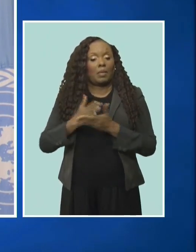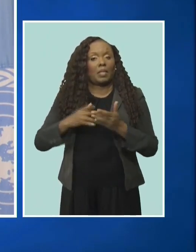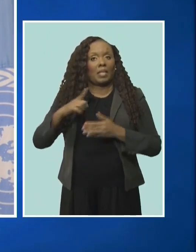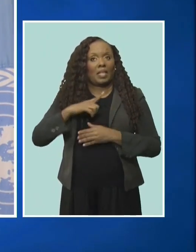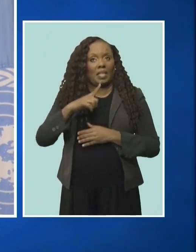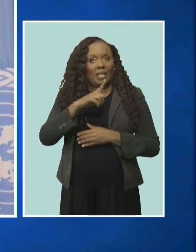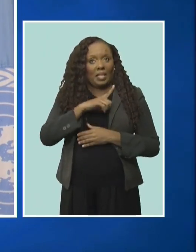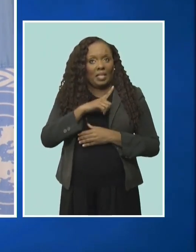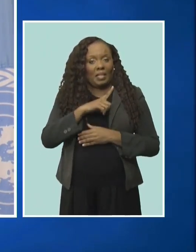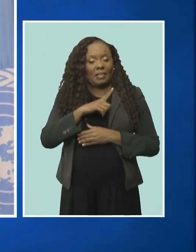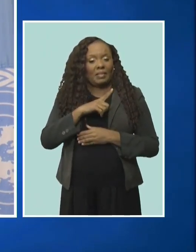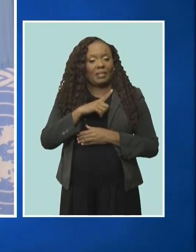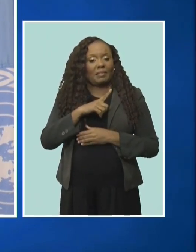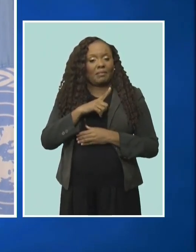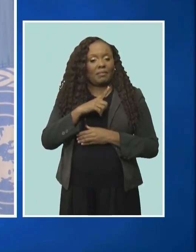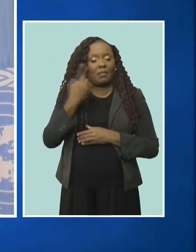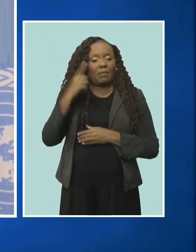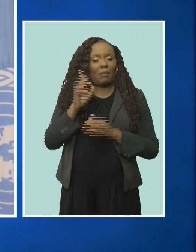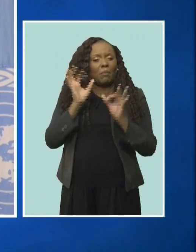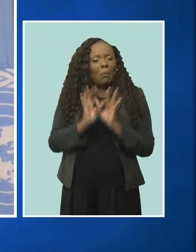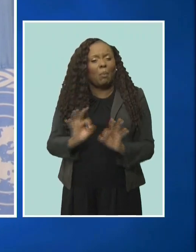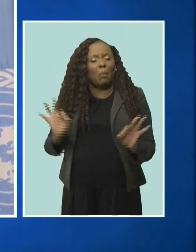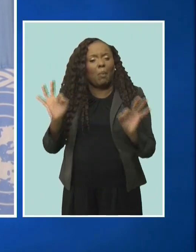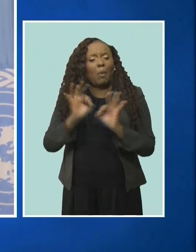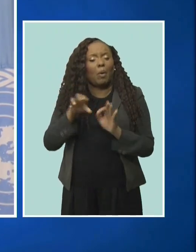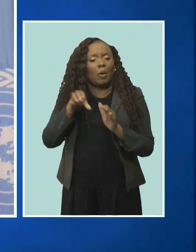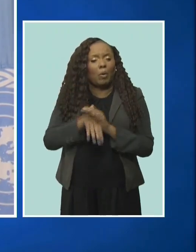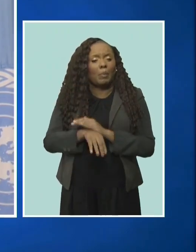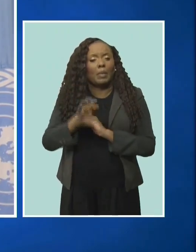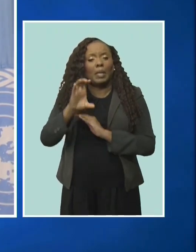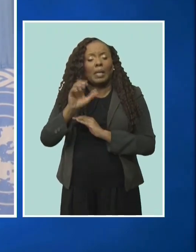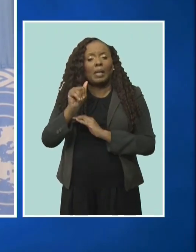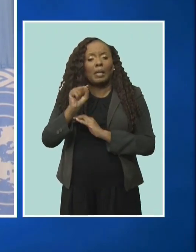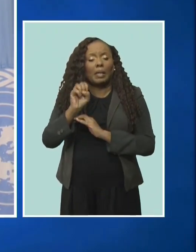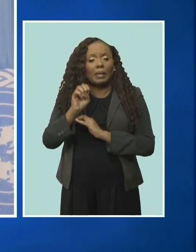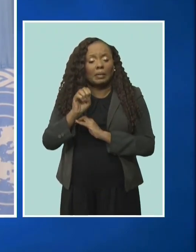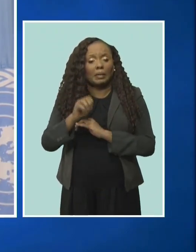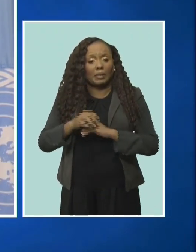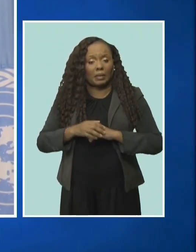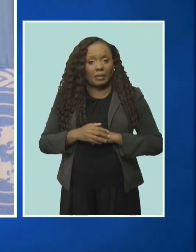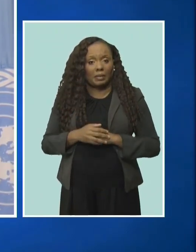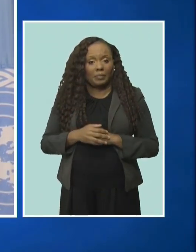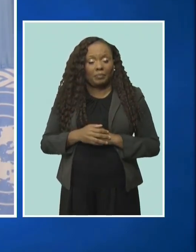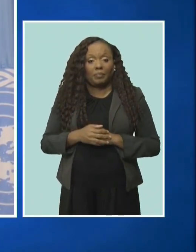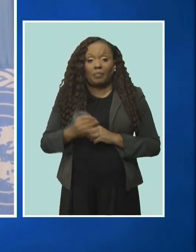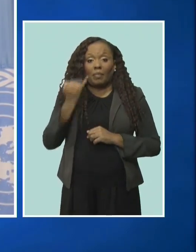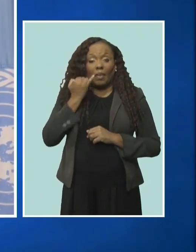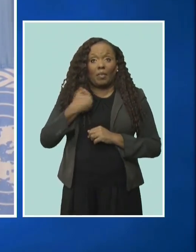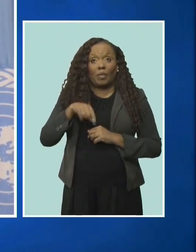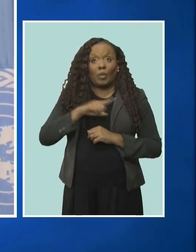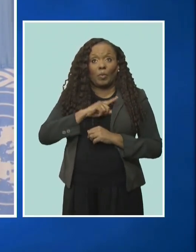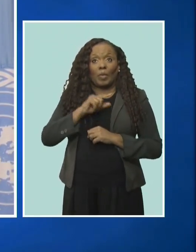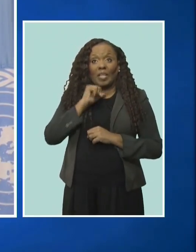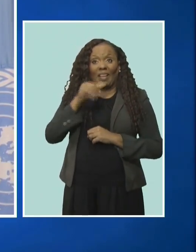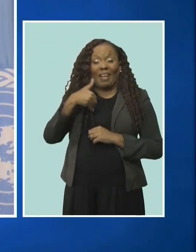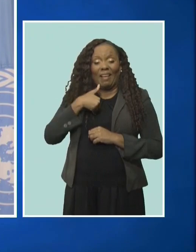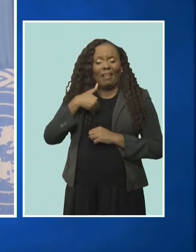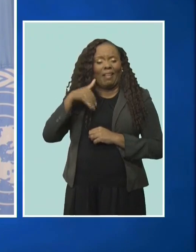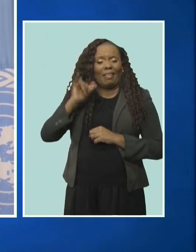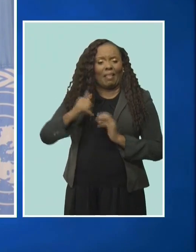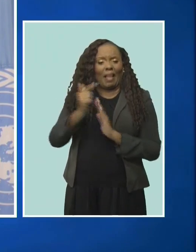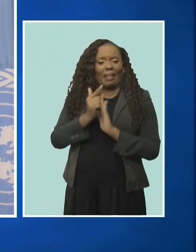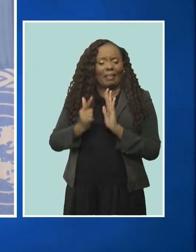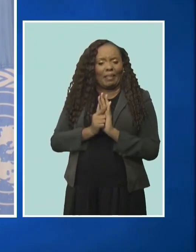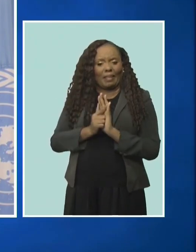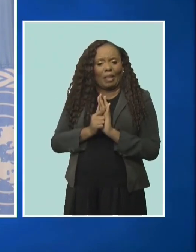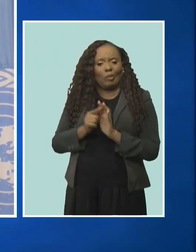an important criminal case. And if we did not have the legal capacity to do that,